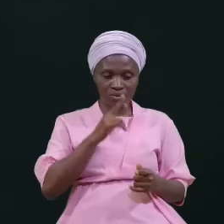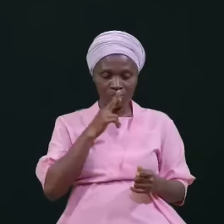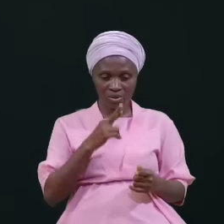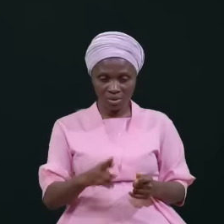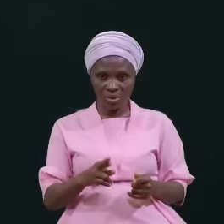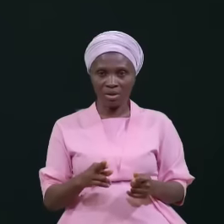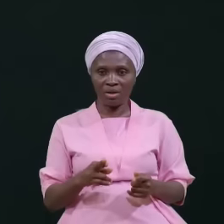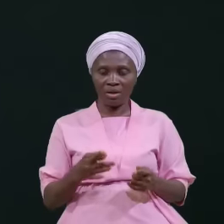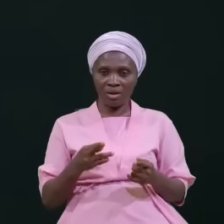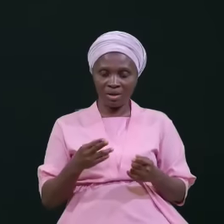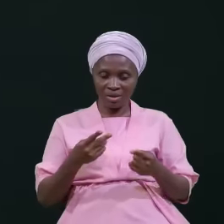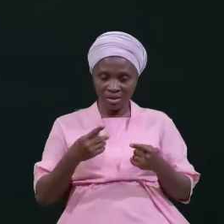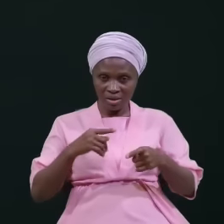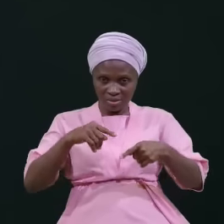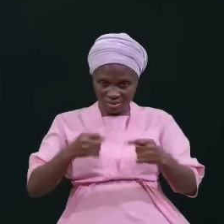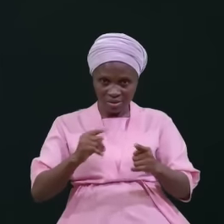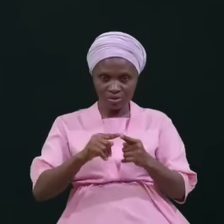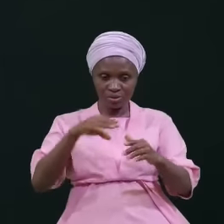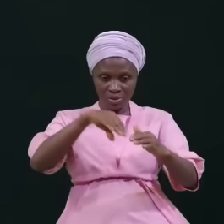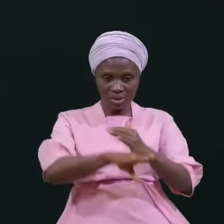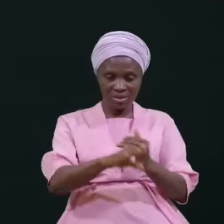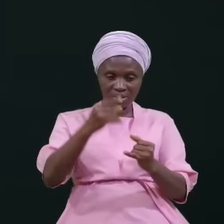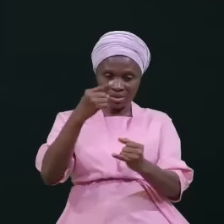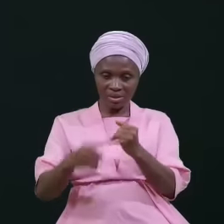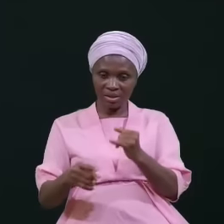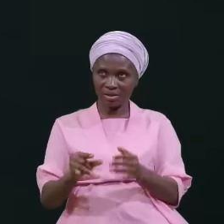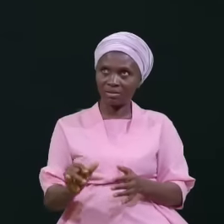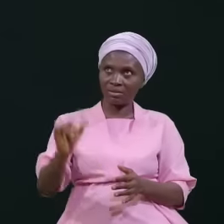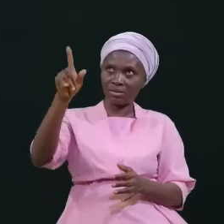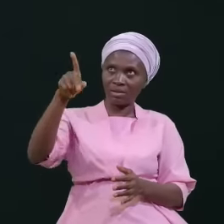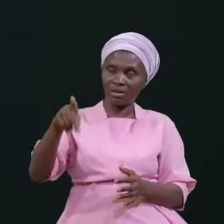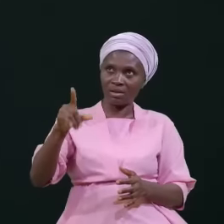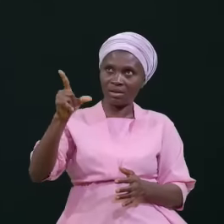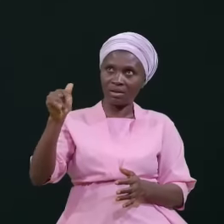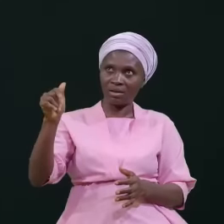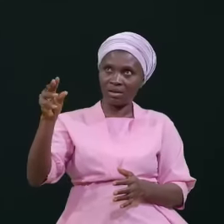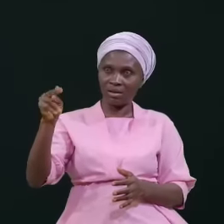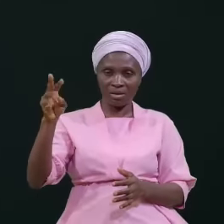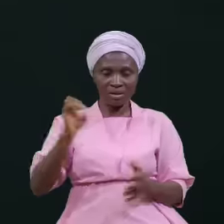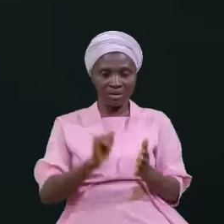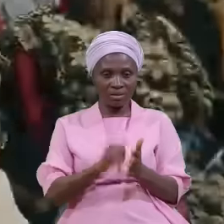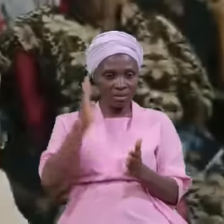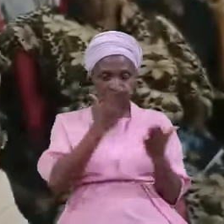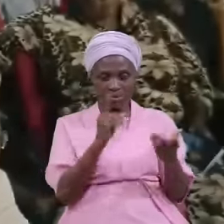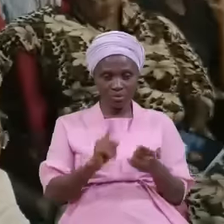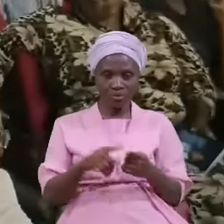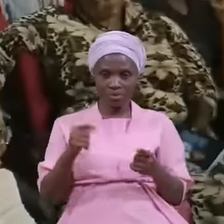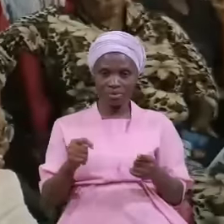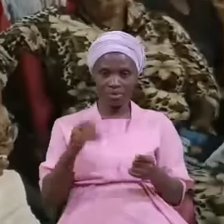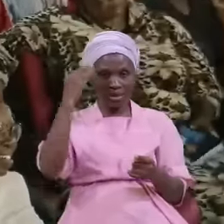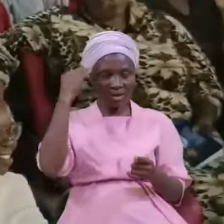the last plane that will bring you to the headquarters, the best place on earth for me.